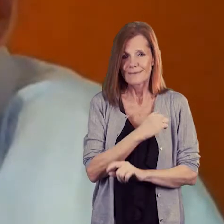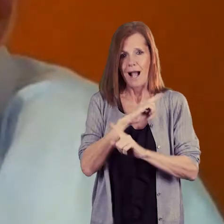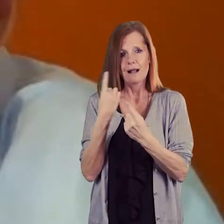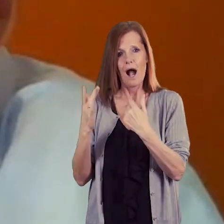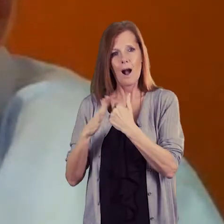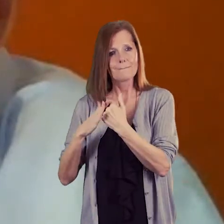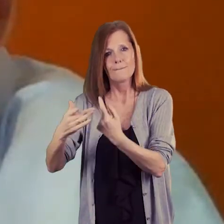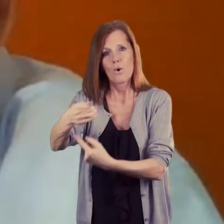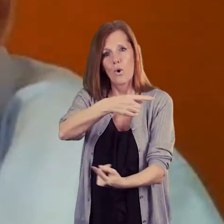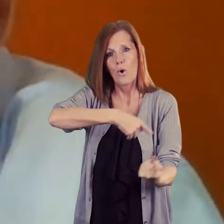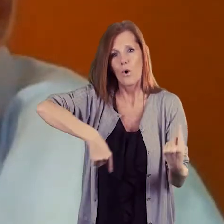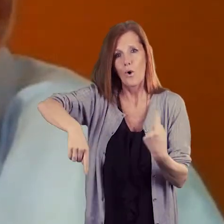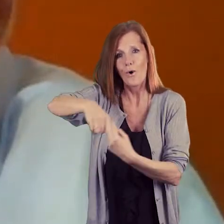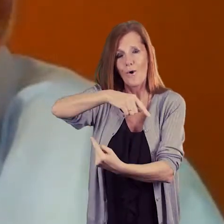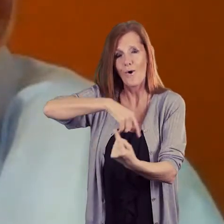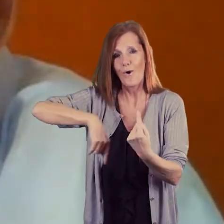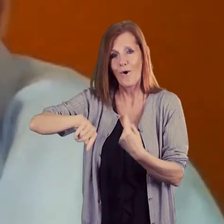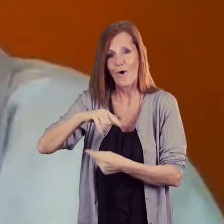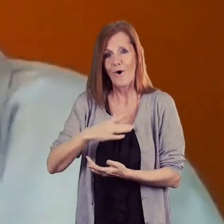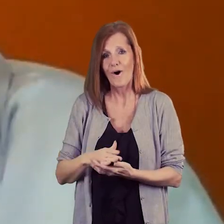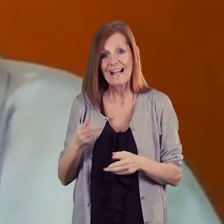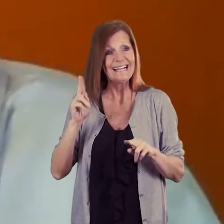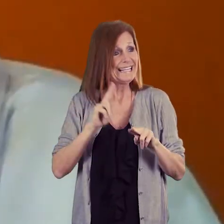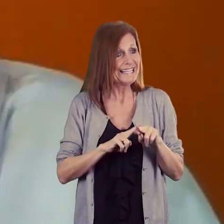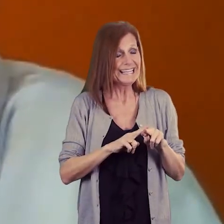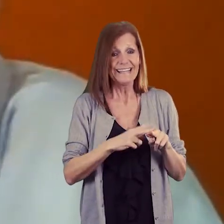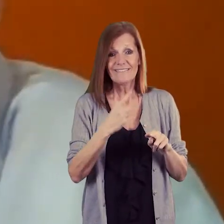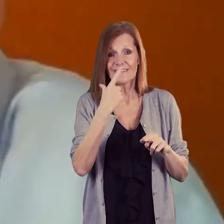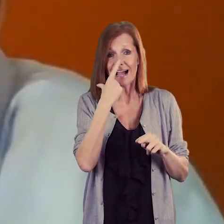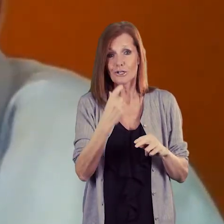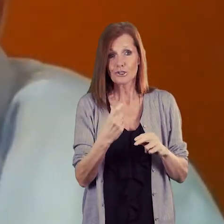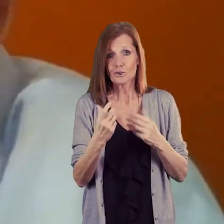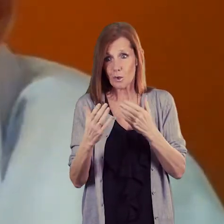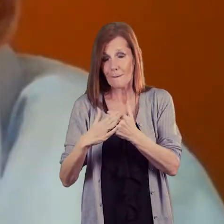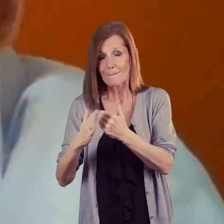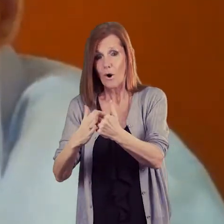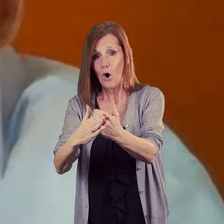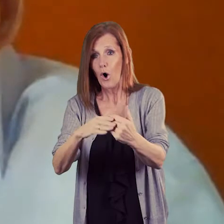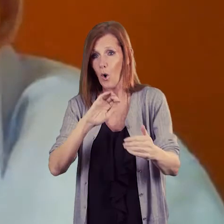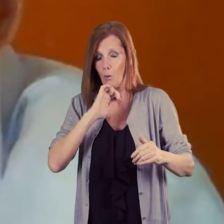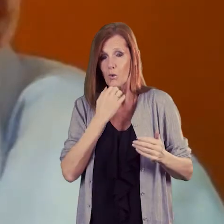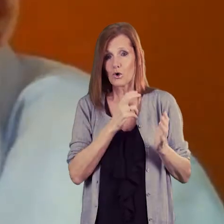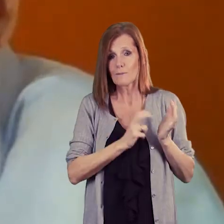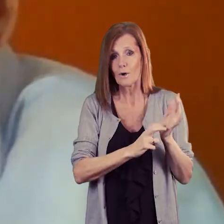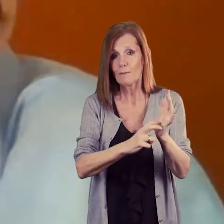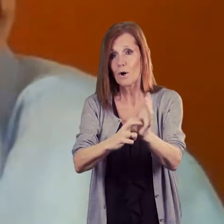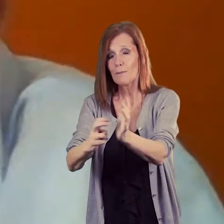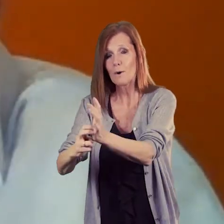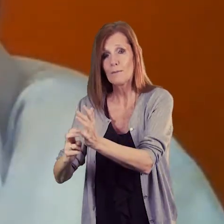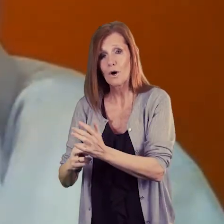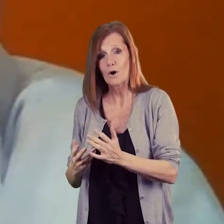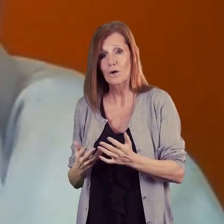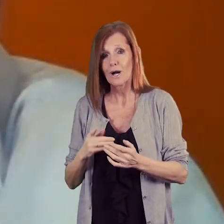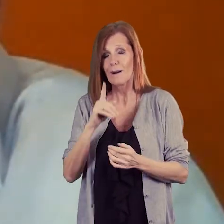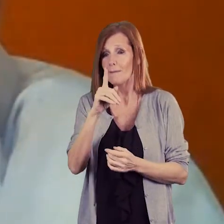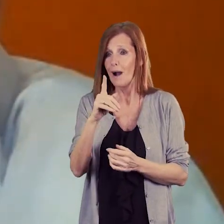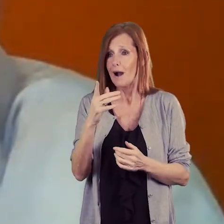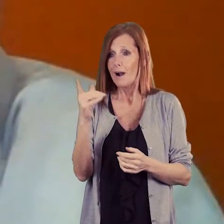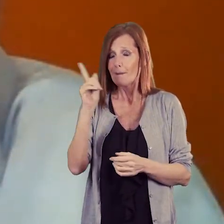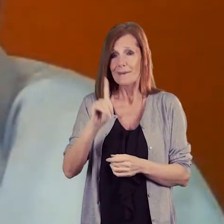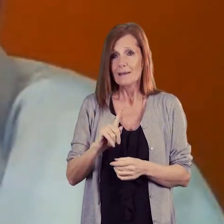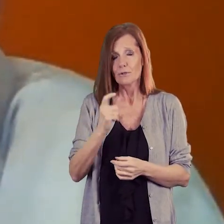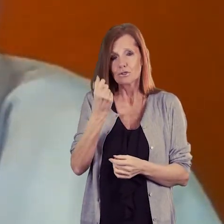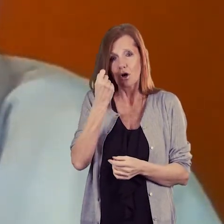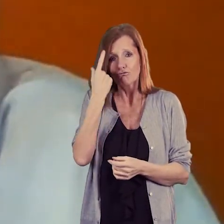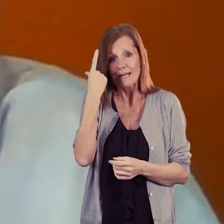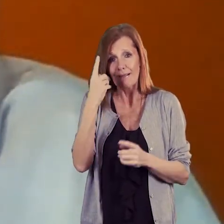really, to do it. I could, if we did it bigger lift, but it's people don't seem to be able to understand